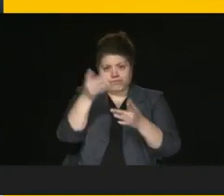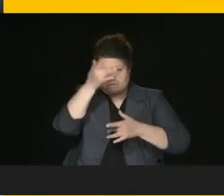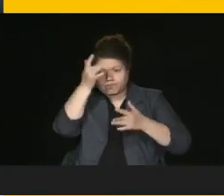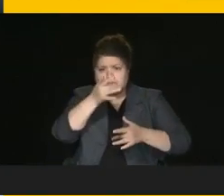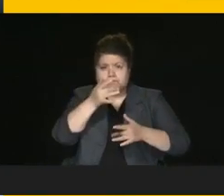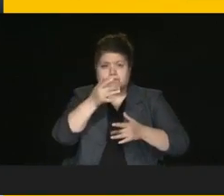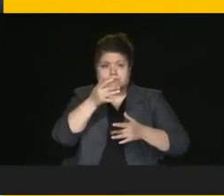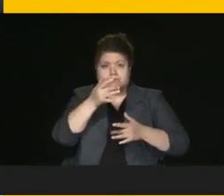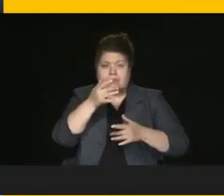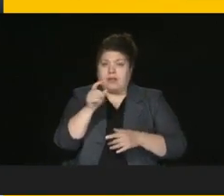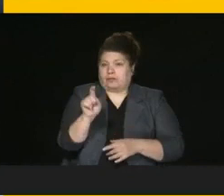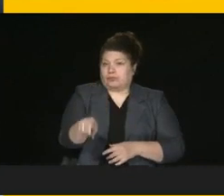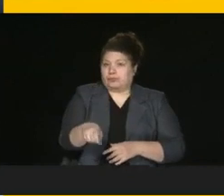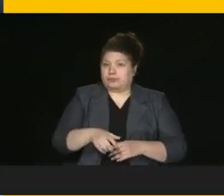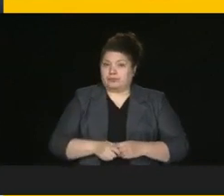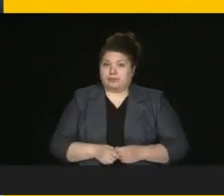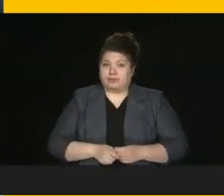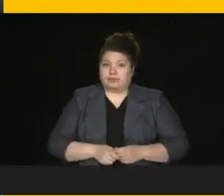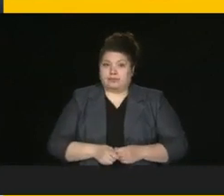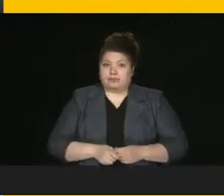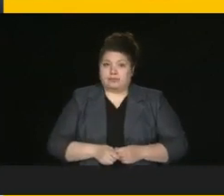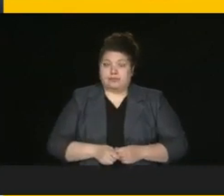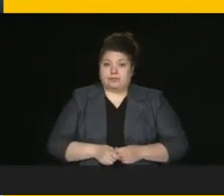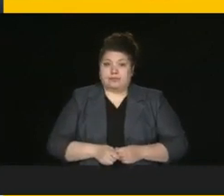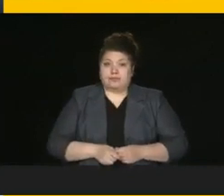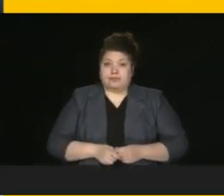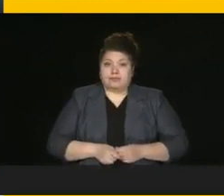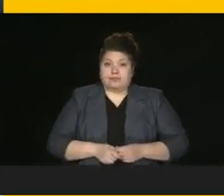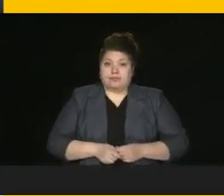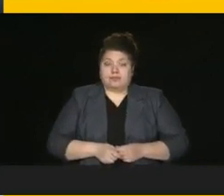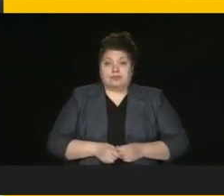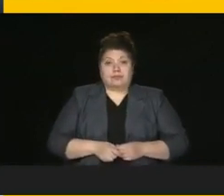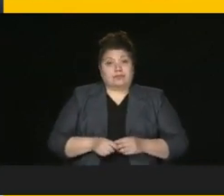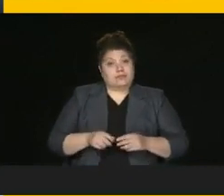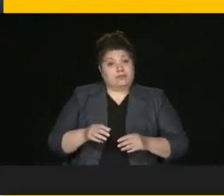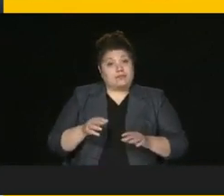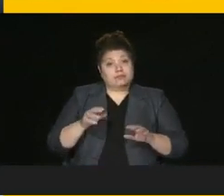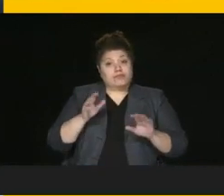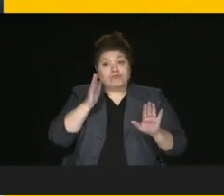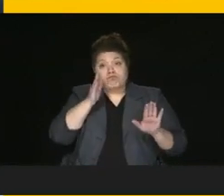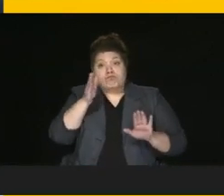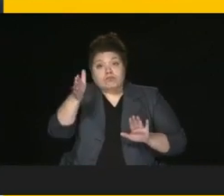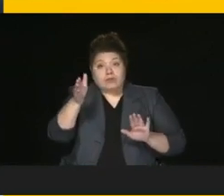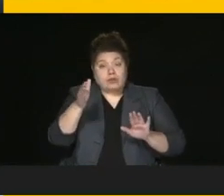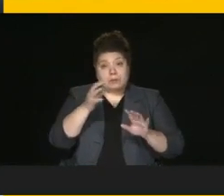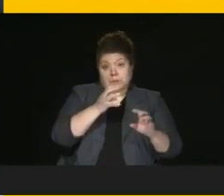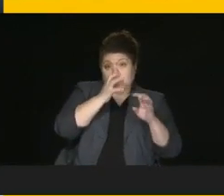They may be able to relax some measures